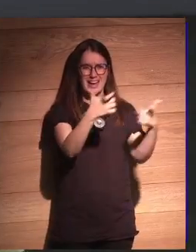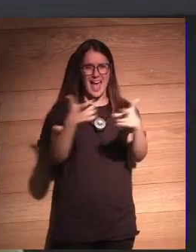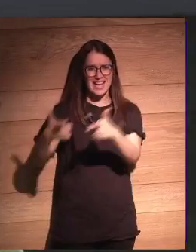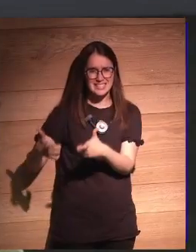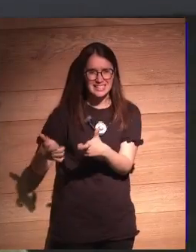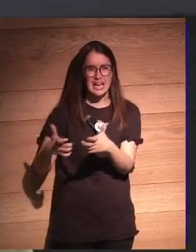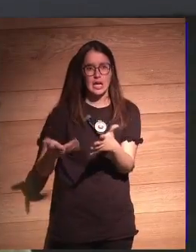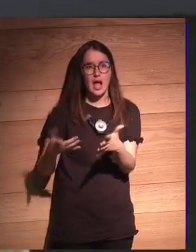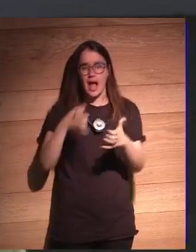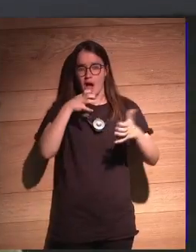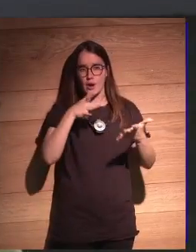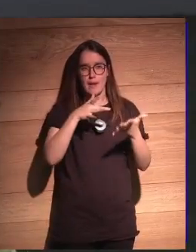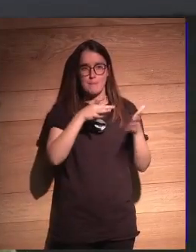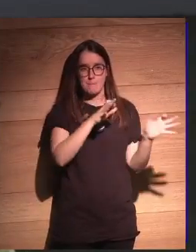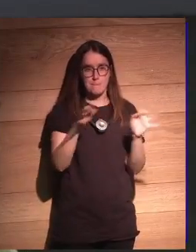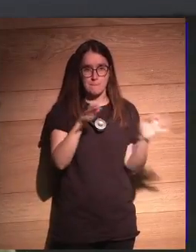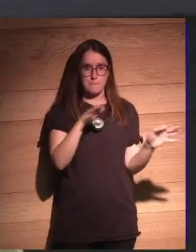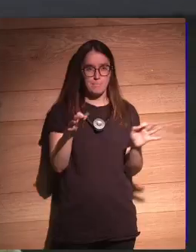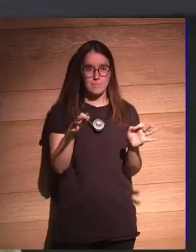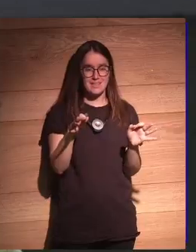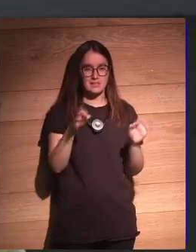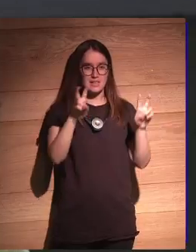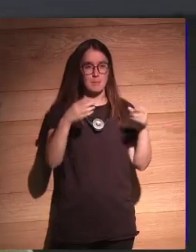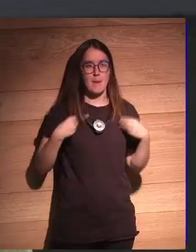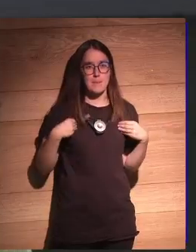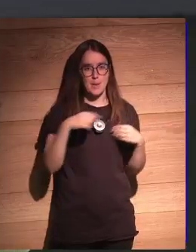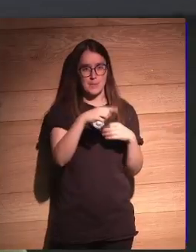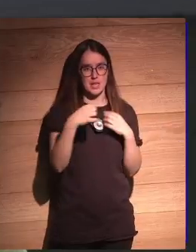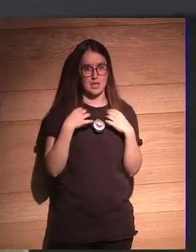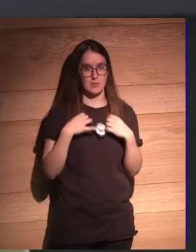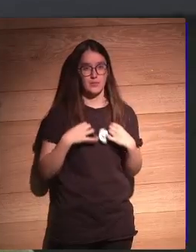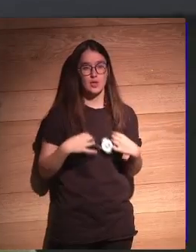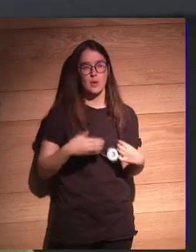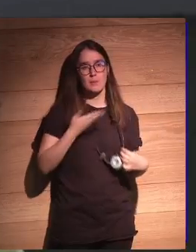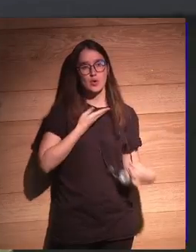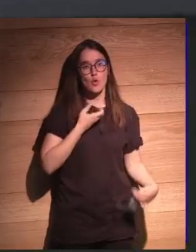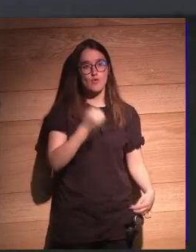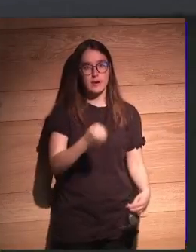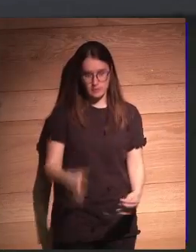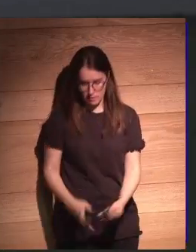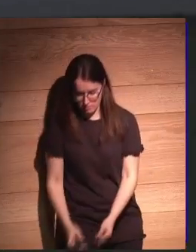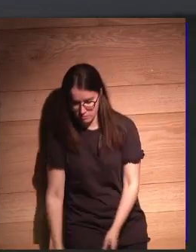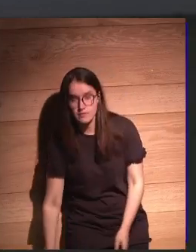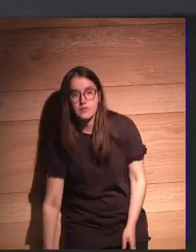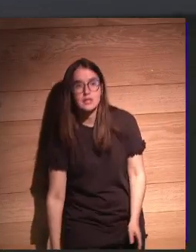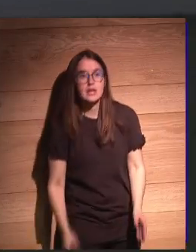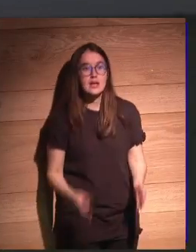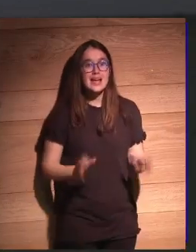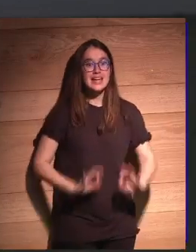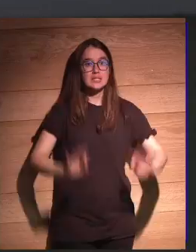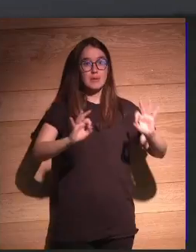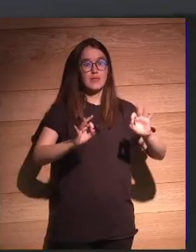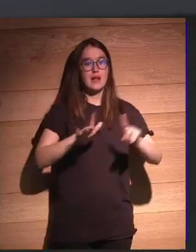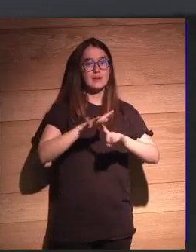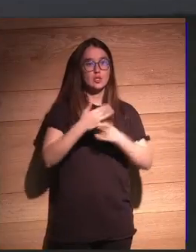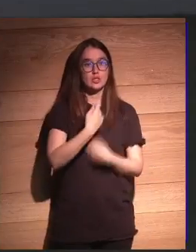class fight that now is articulated on housing. So what helped me a lot to